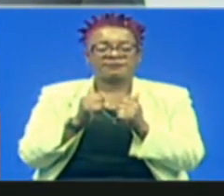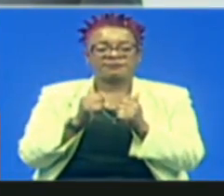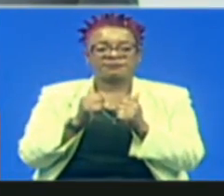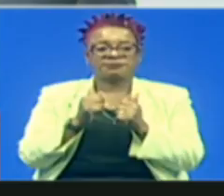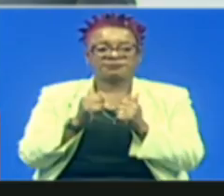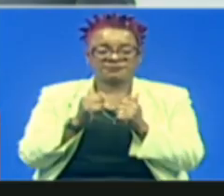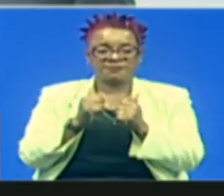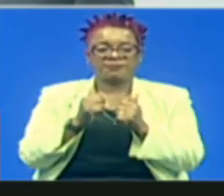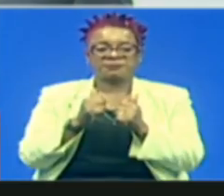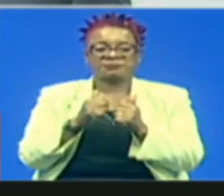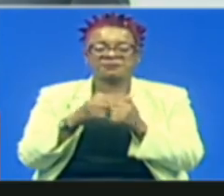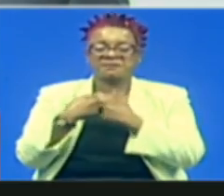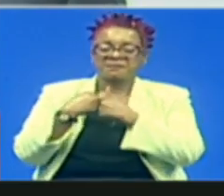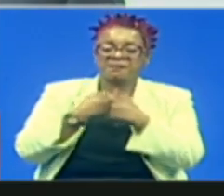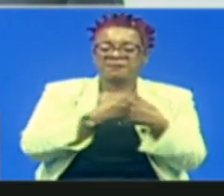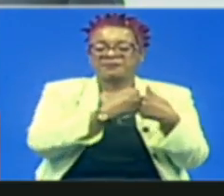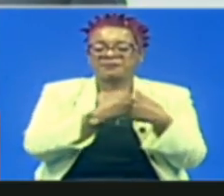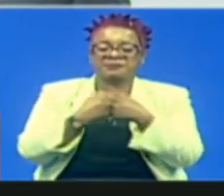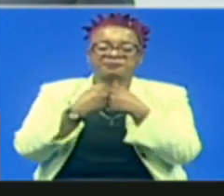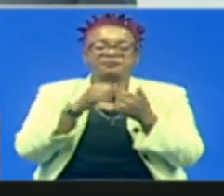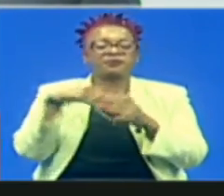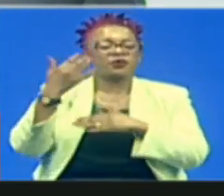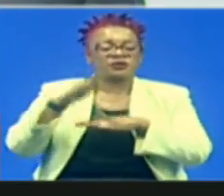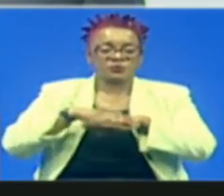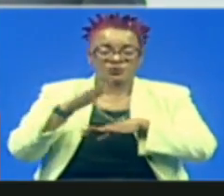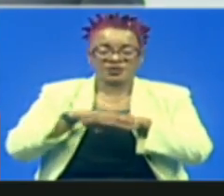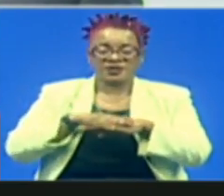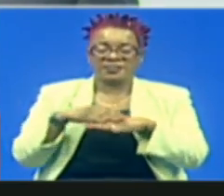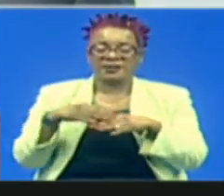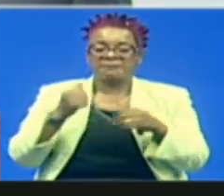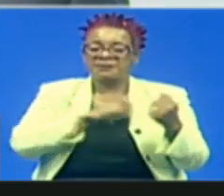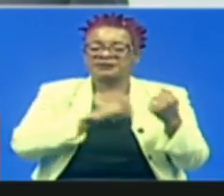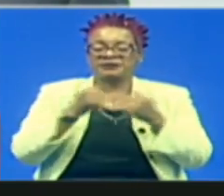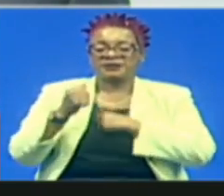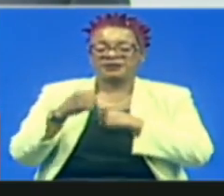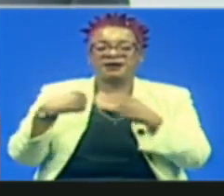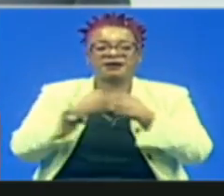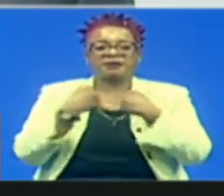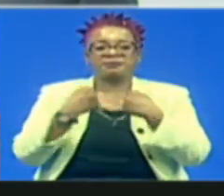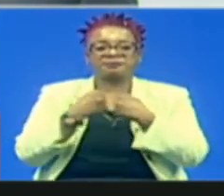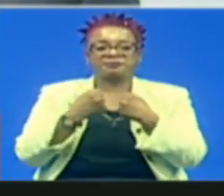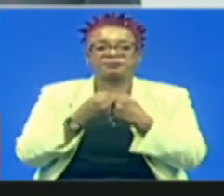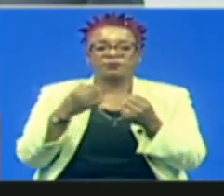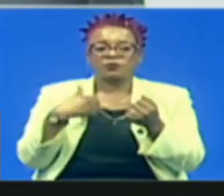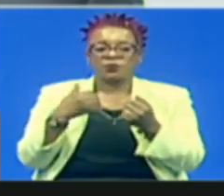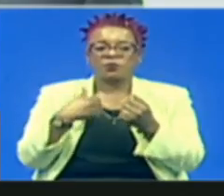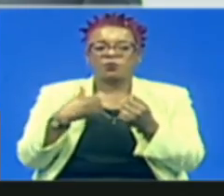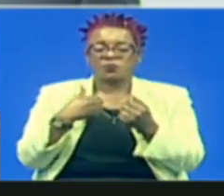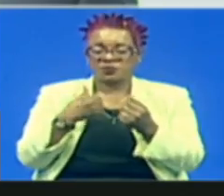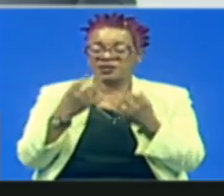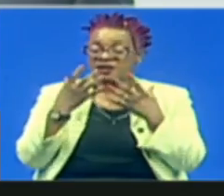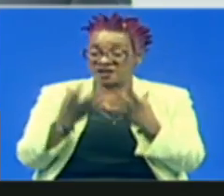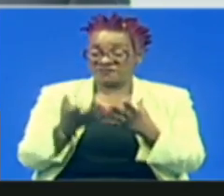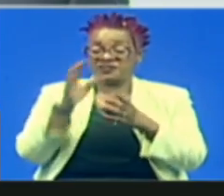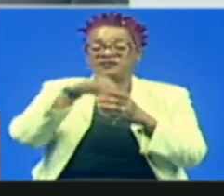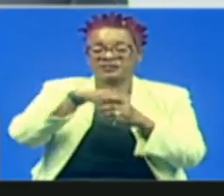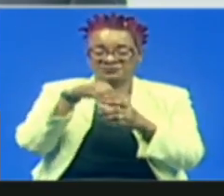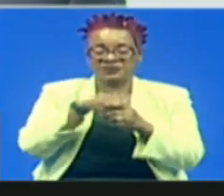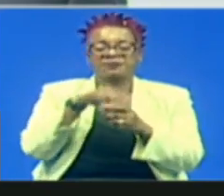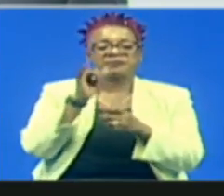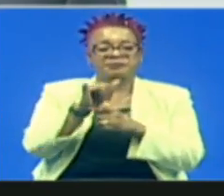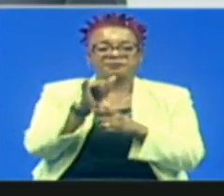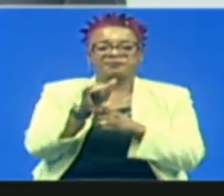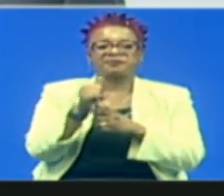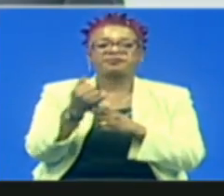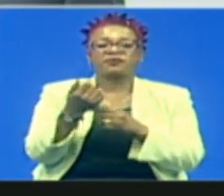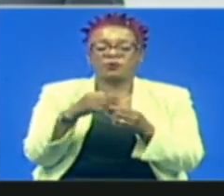The tug of war is always a delight in the military games. And following years of preparation and with a heavy government investment, the eyes of the motorsport